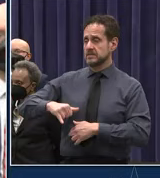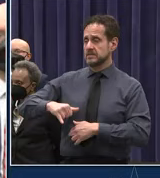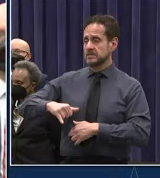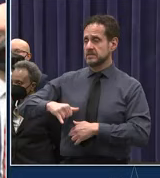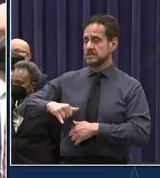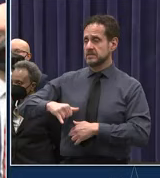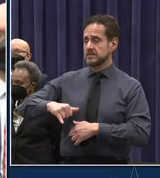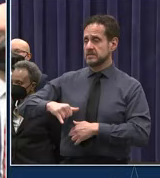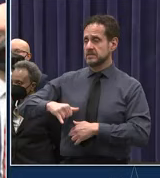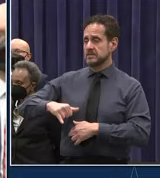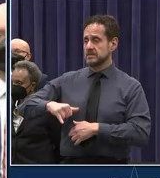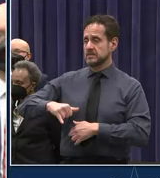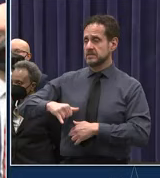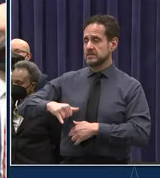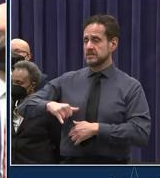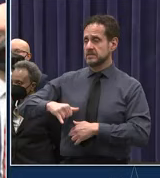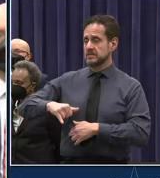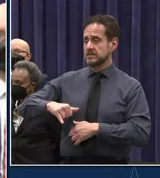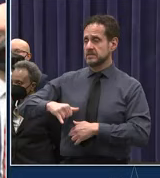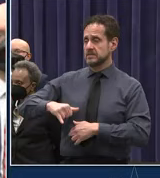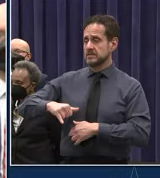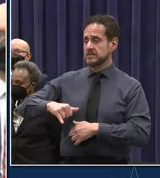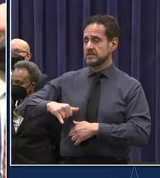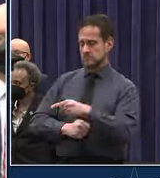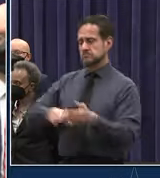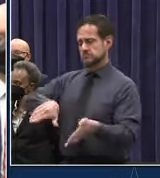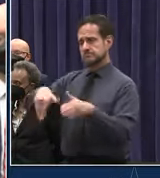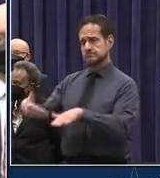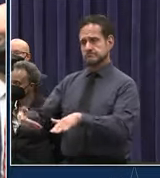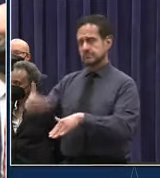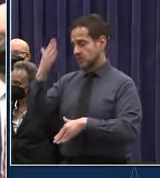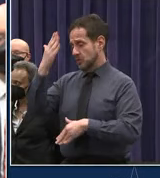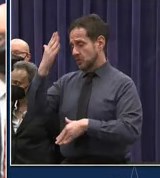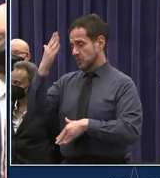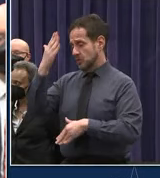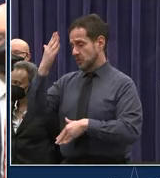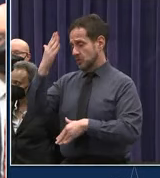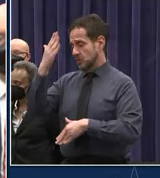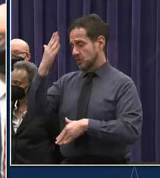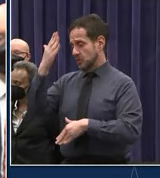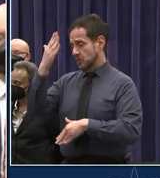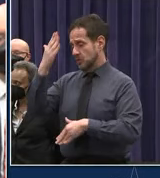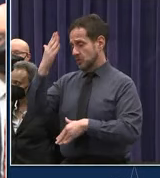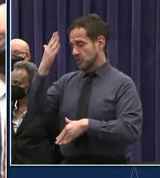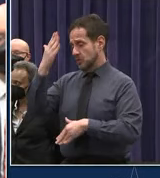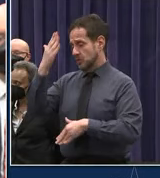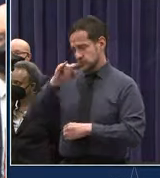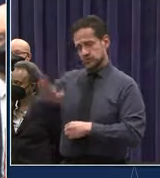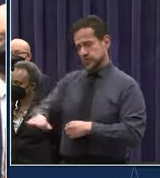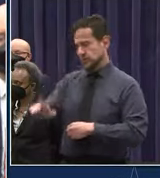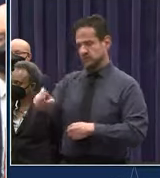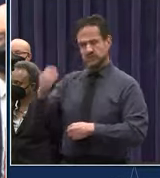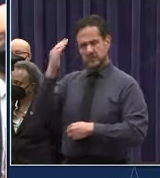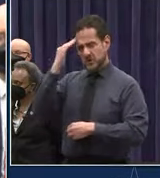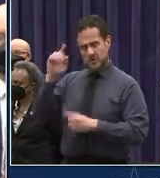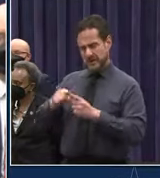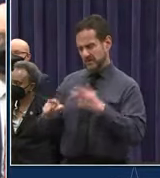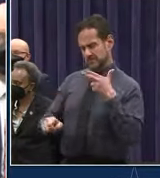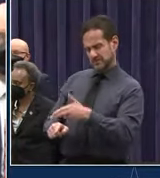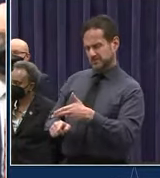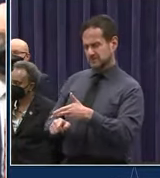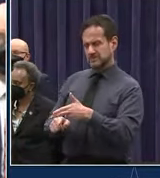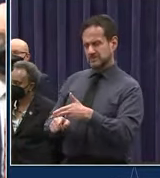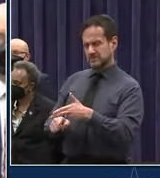we mourn. We mourn her loss because no child should know violence, and